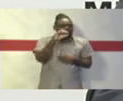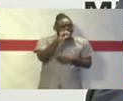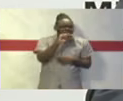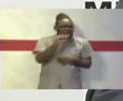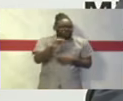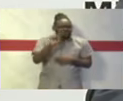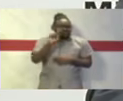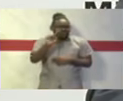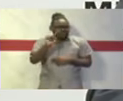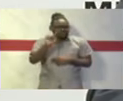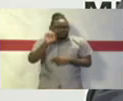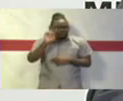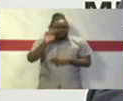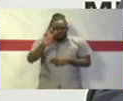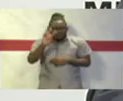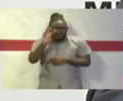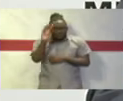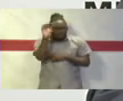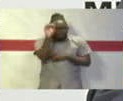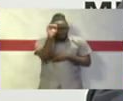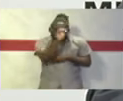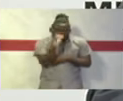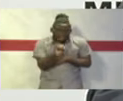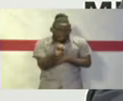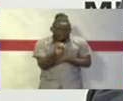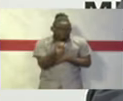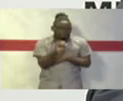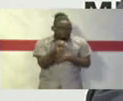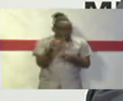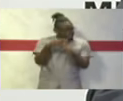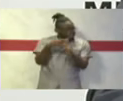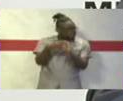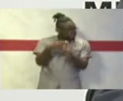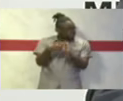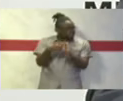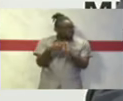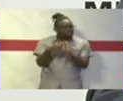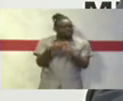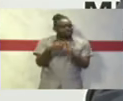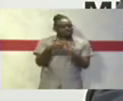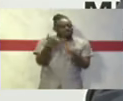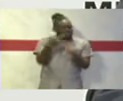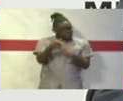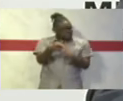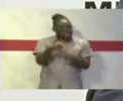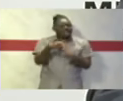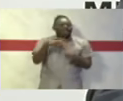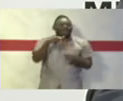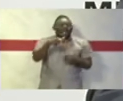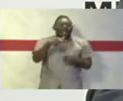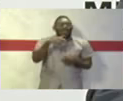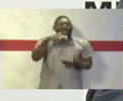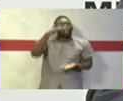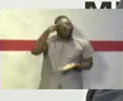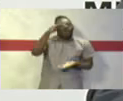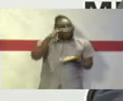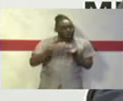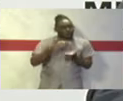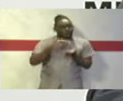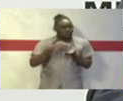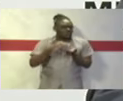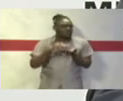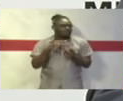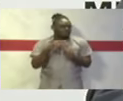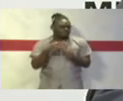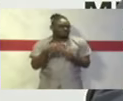0.014% of actually being positive in that cohort. Is an extremely low percentage of persons being positive in that